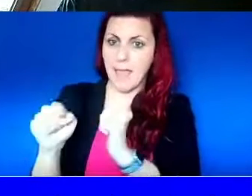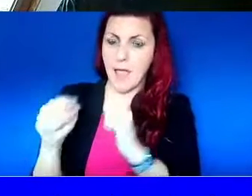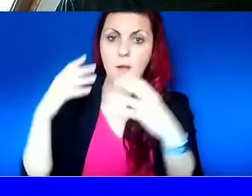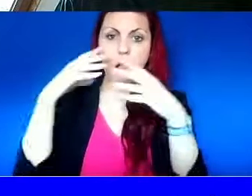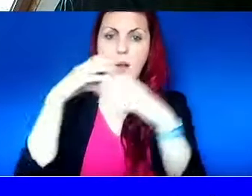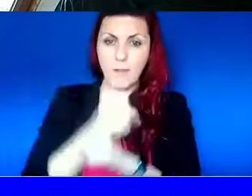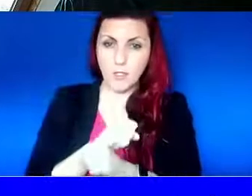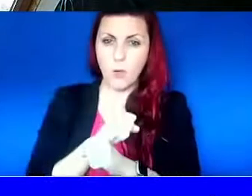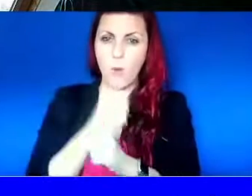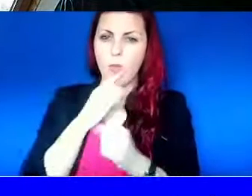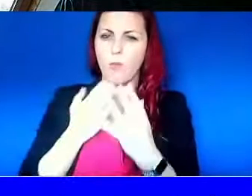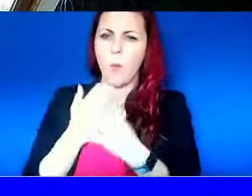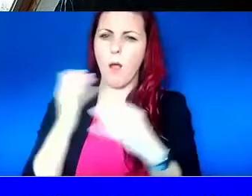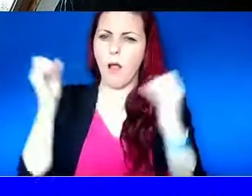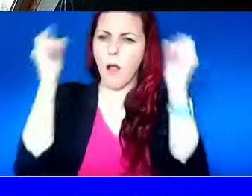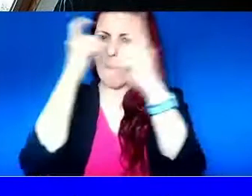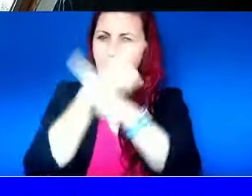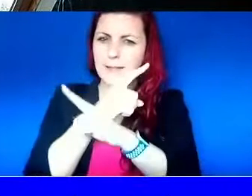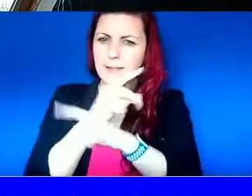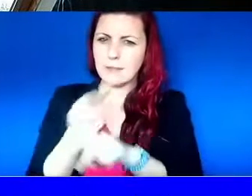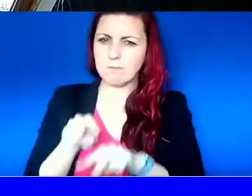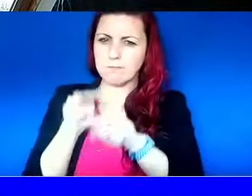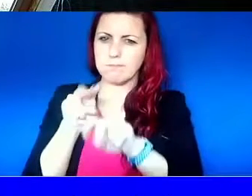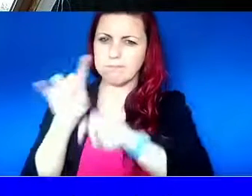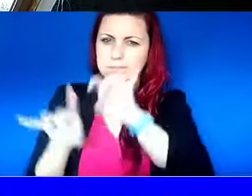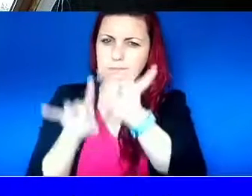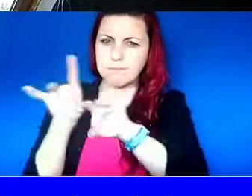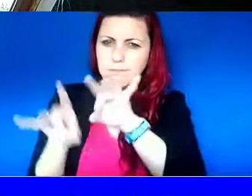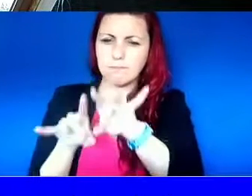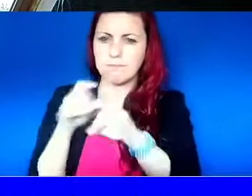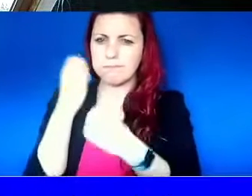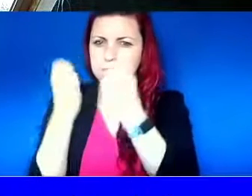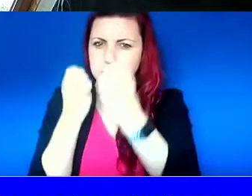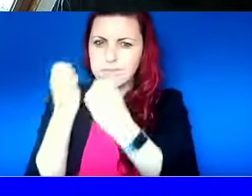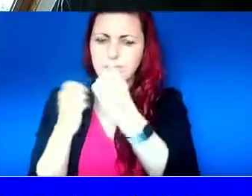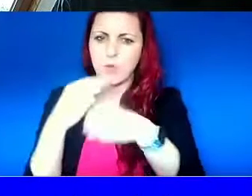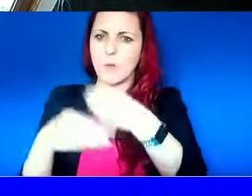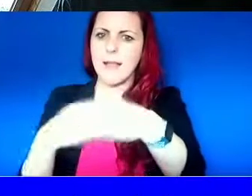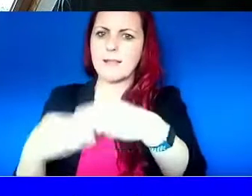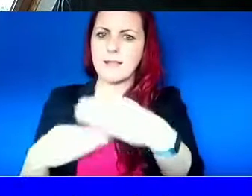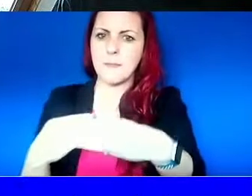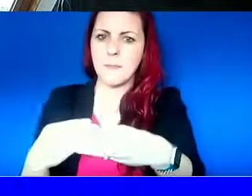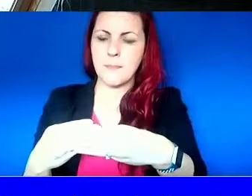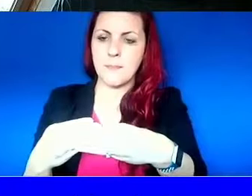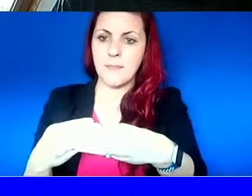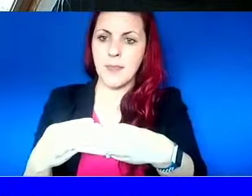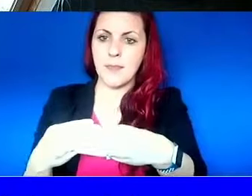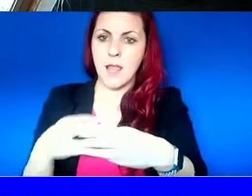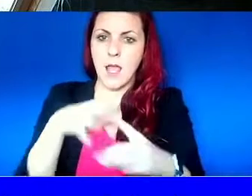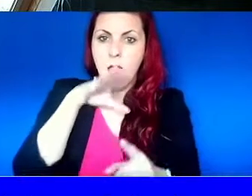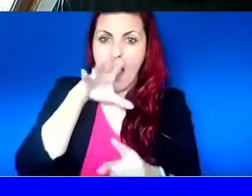complex screening process. And they picked up around four times more